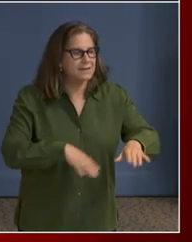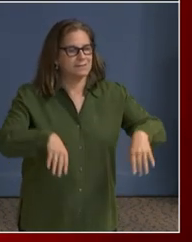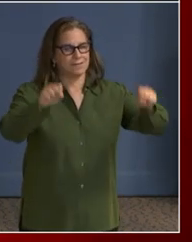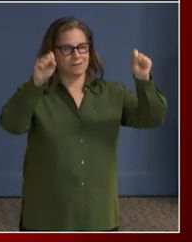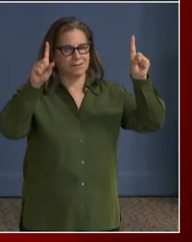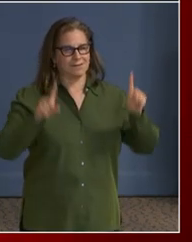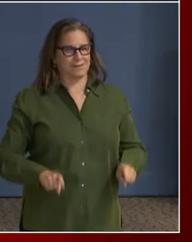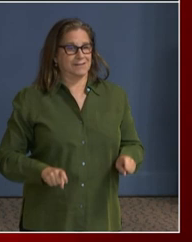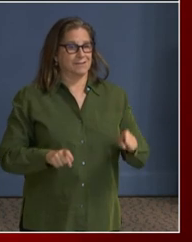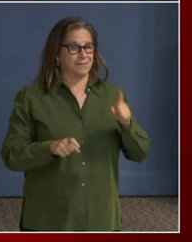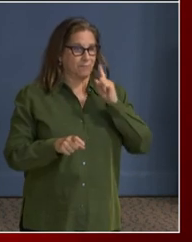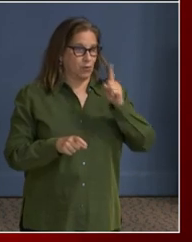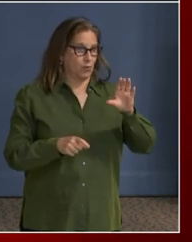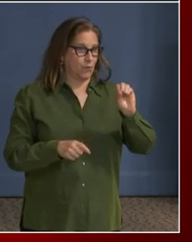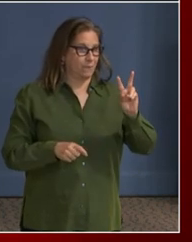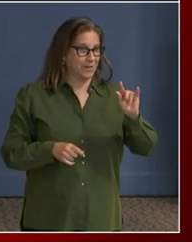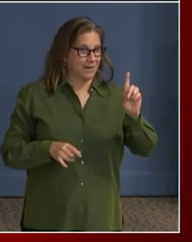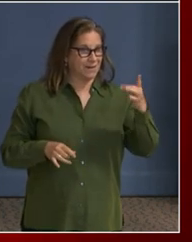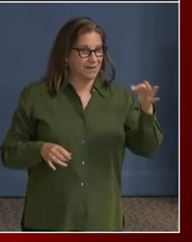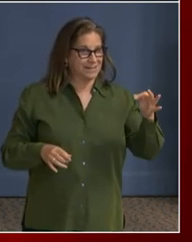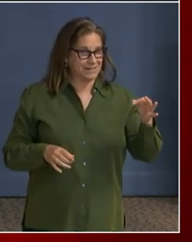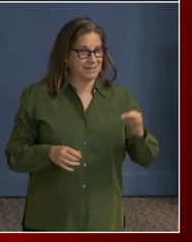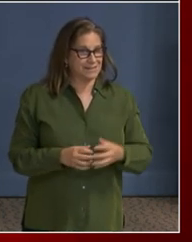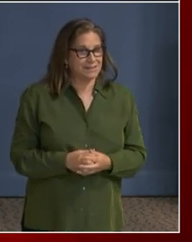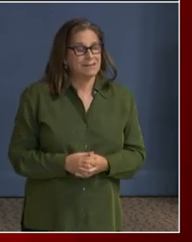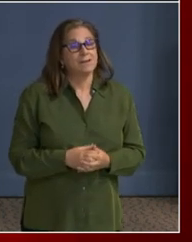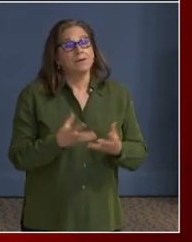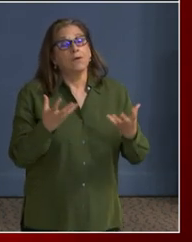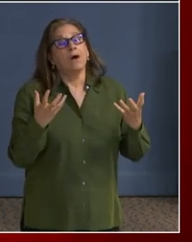the line by pre-registering at